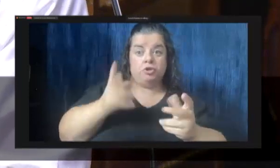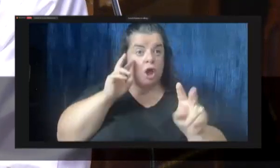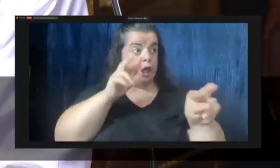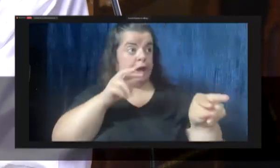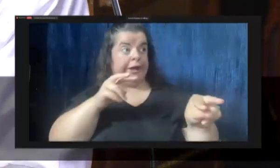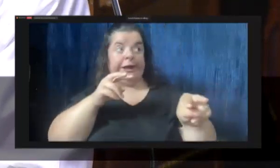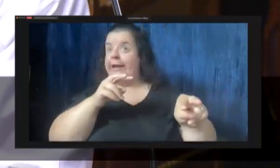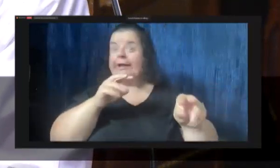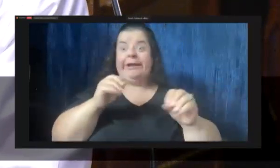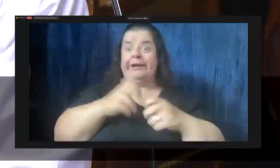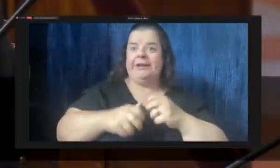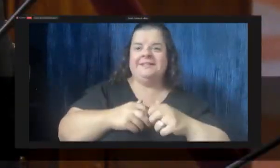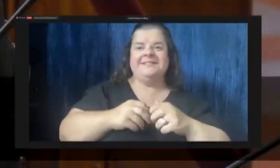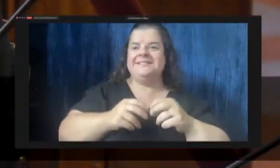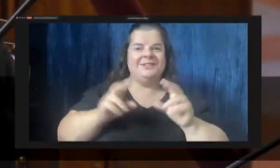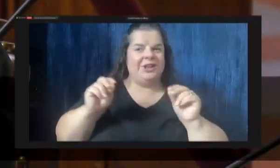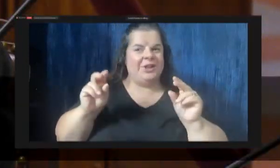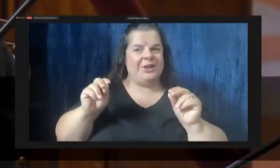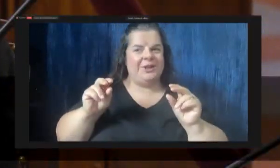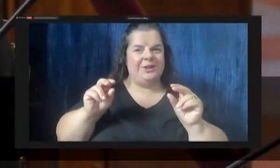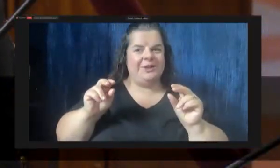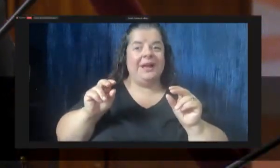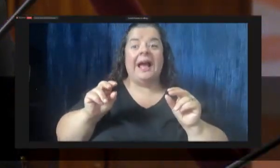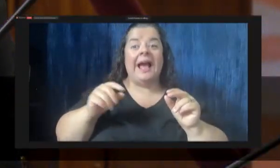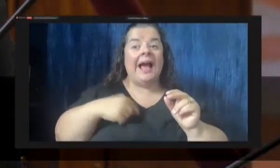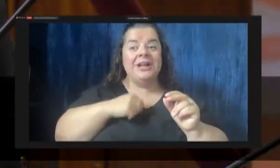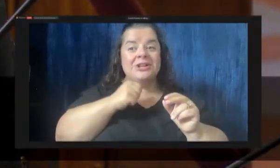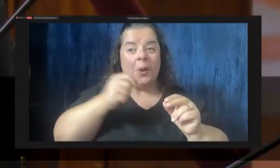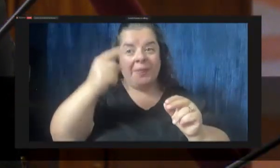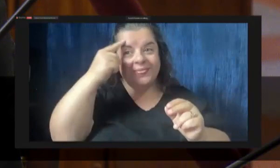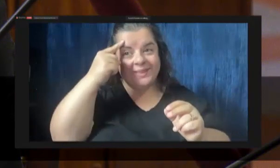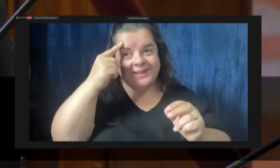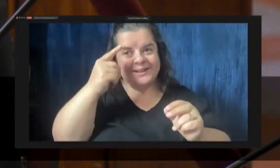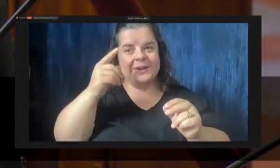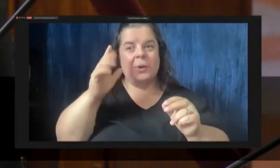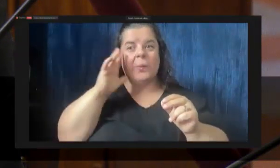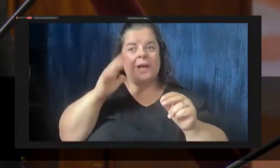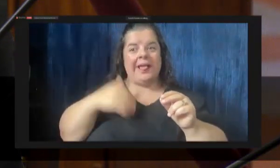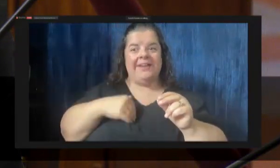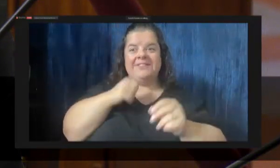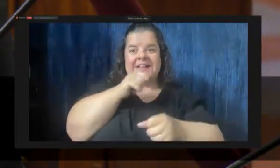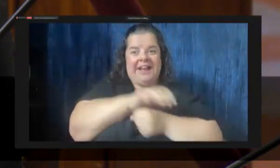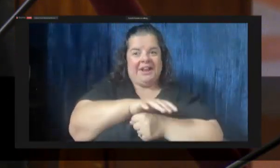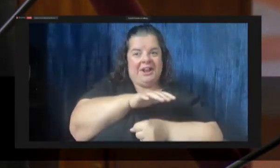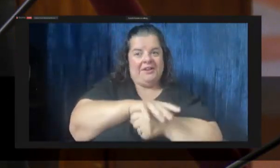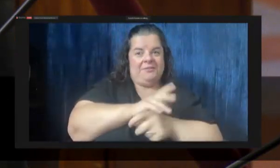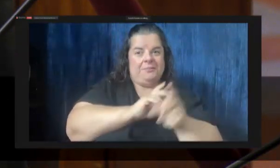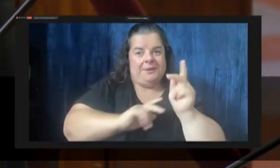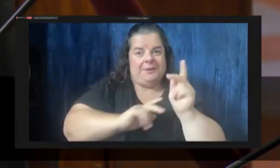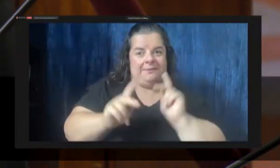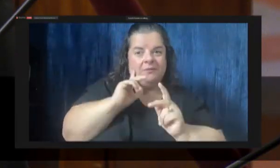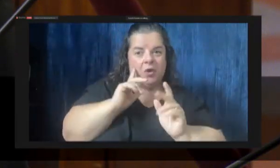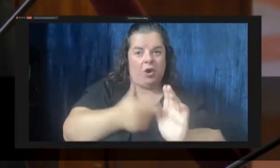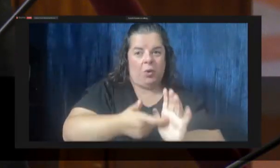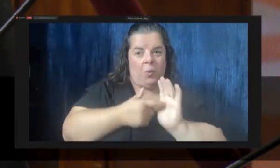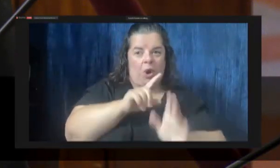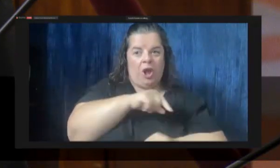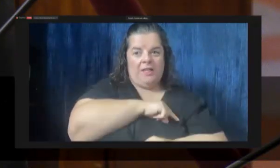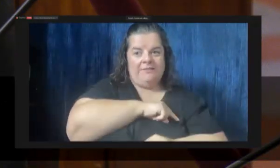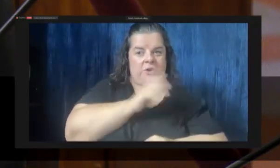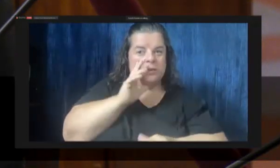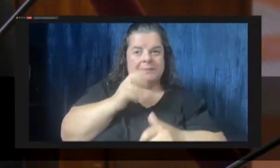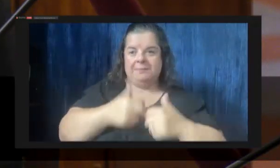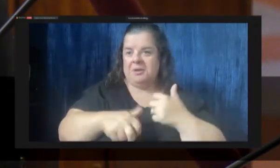problem. I certainly don't think that enough people who meet the minimum criteria for qualification is going to be any